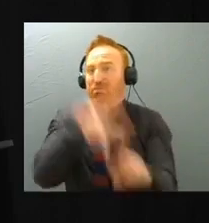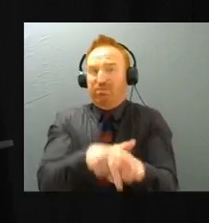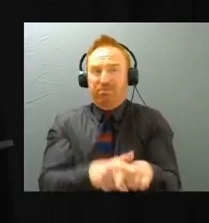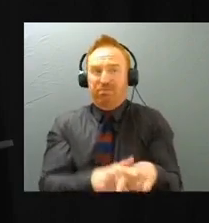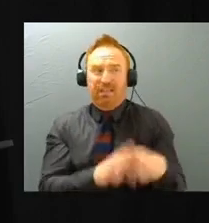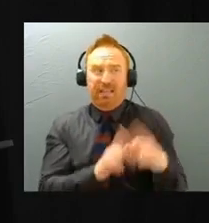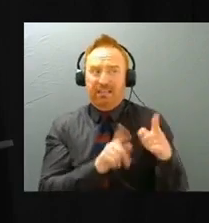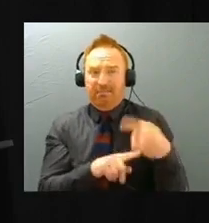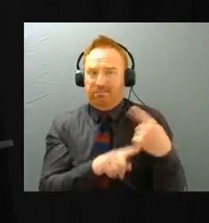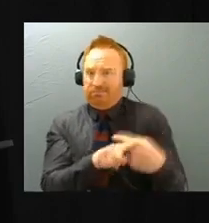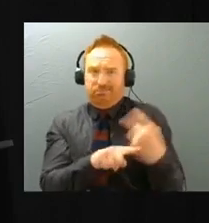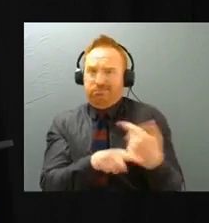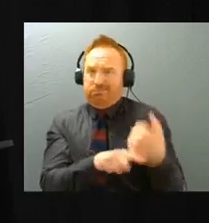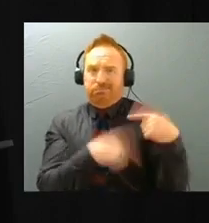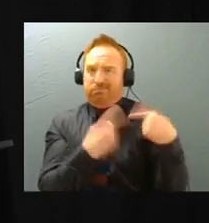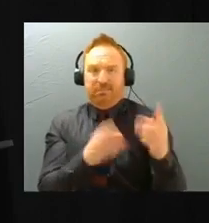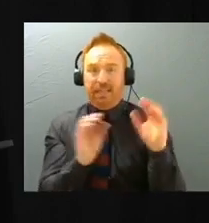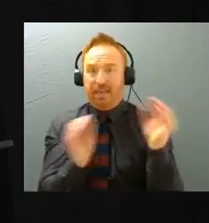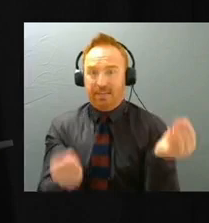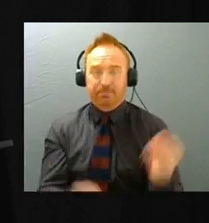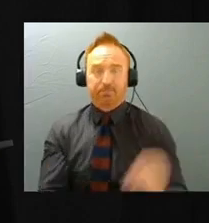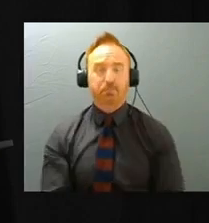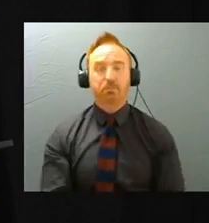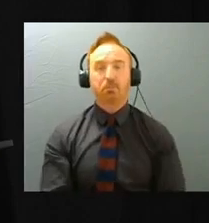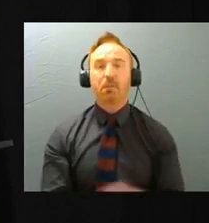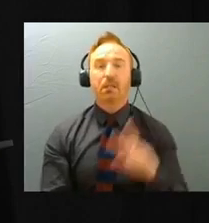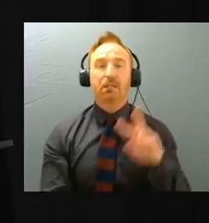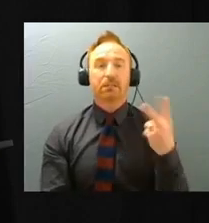Thank you. Follow-up question, Gabrielle?